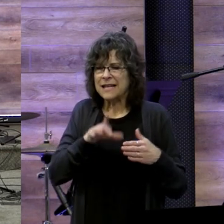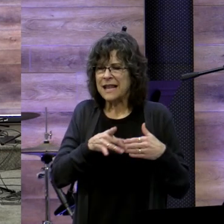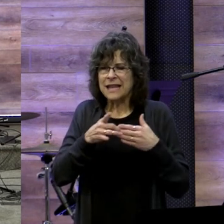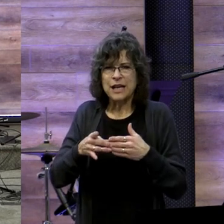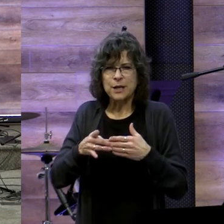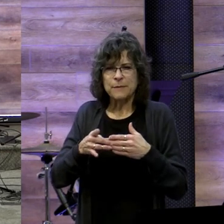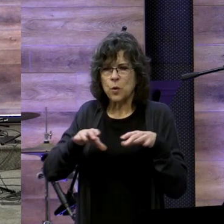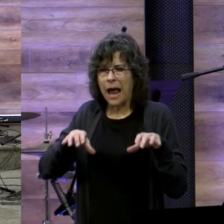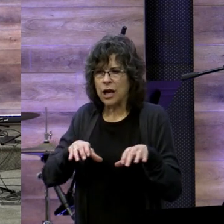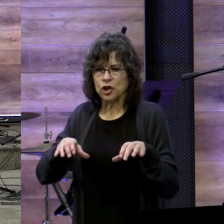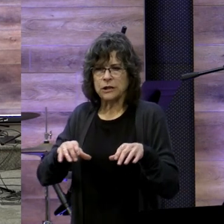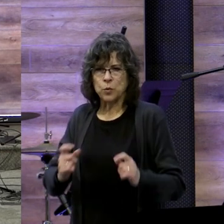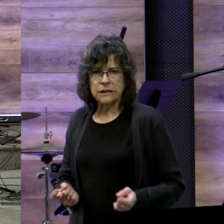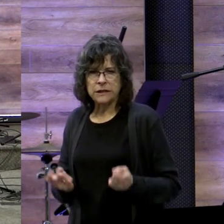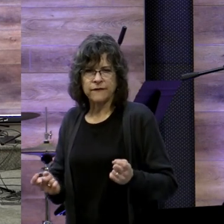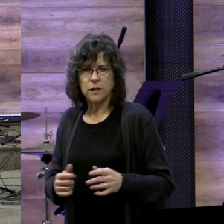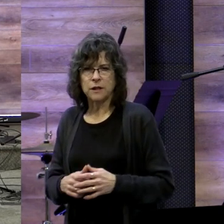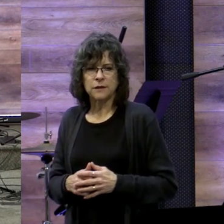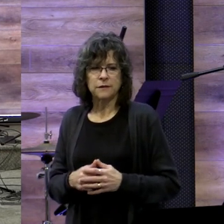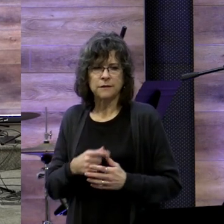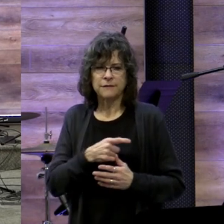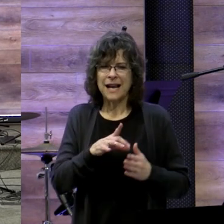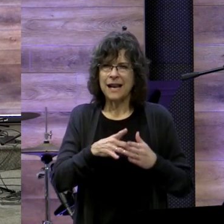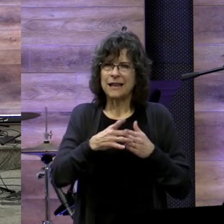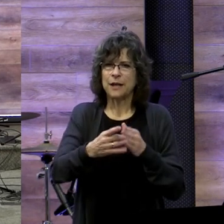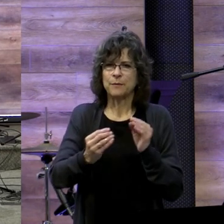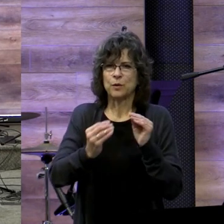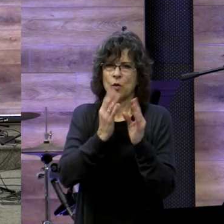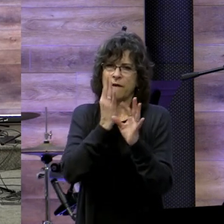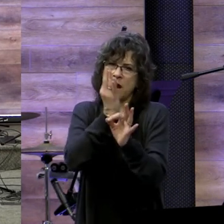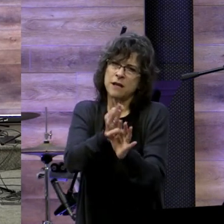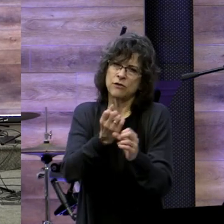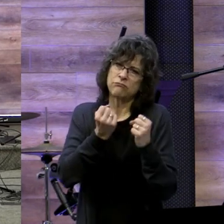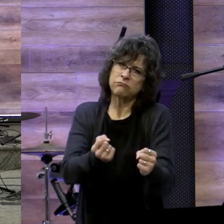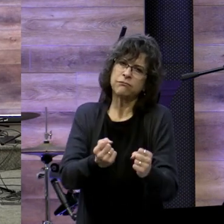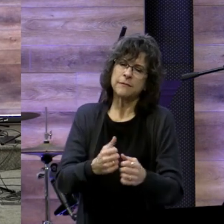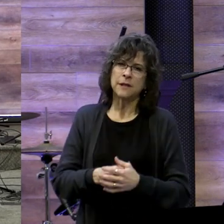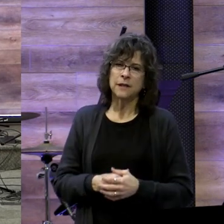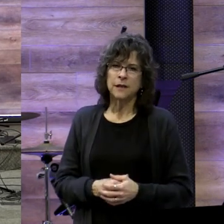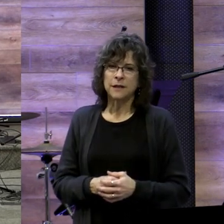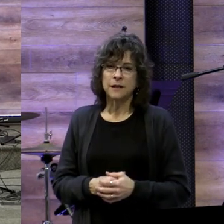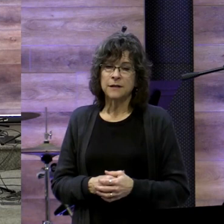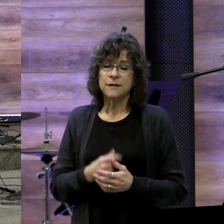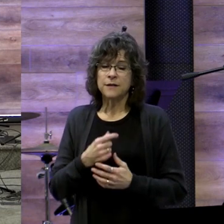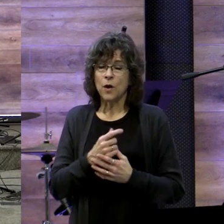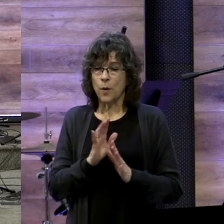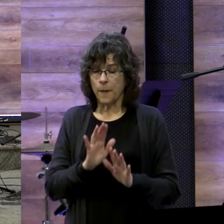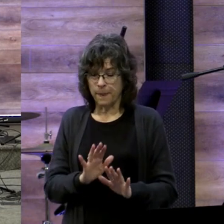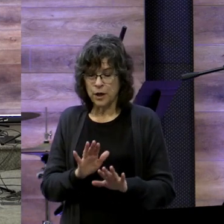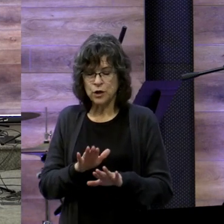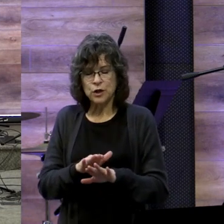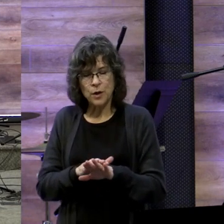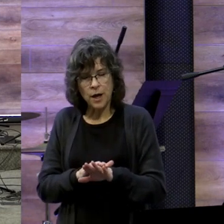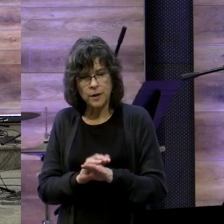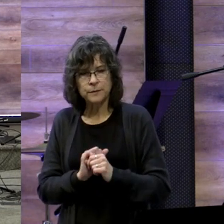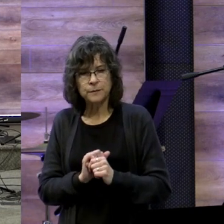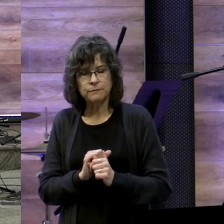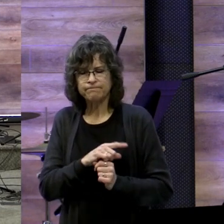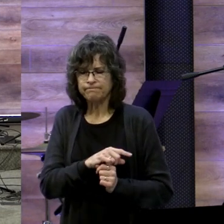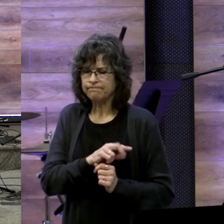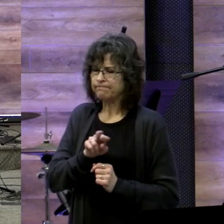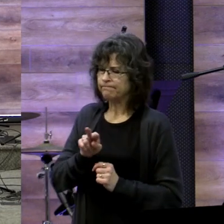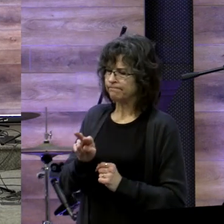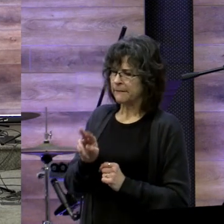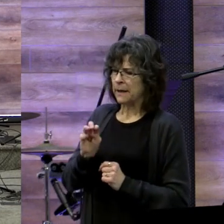sin, but rather led him to faith. He did so without sinning. So let's slow down. When Jesus sees